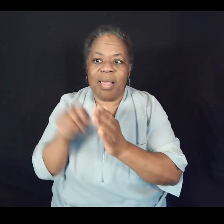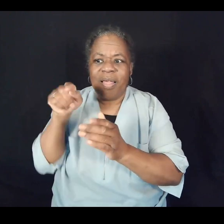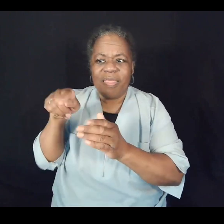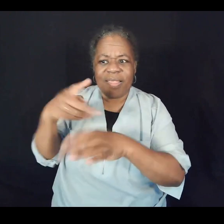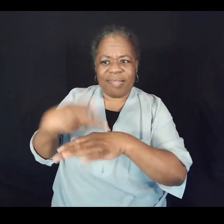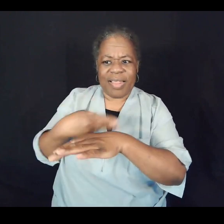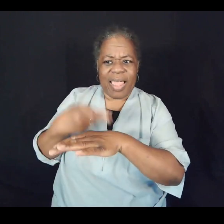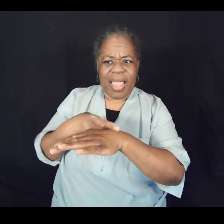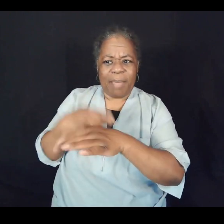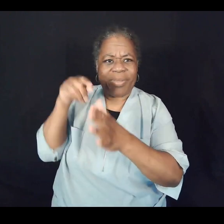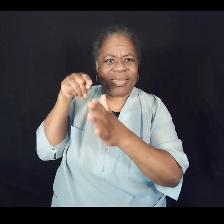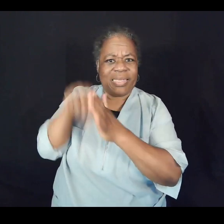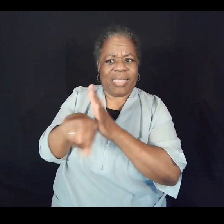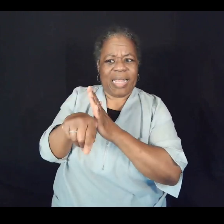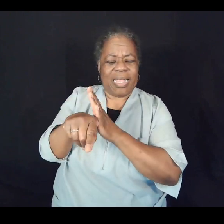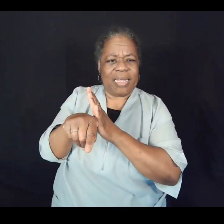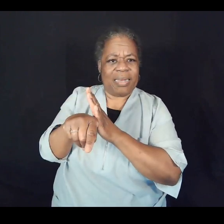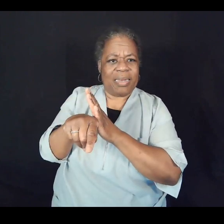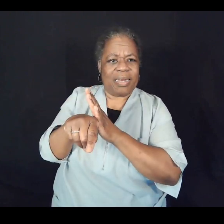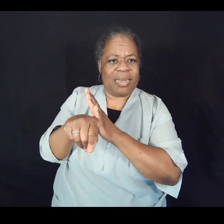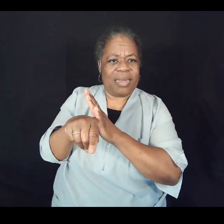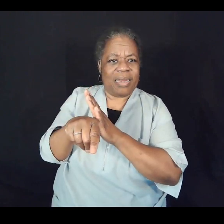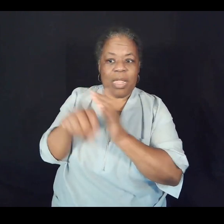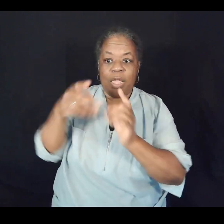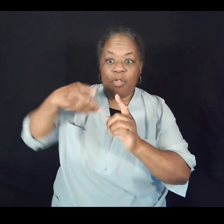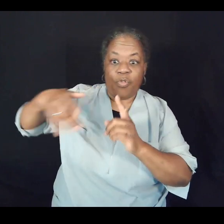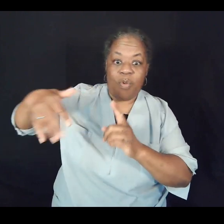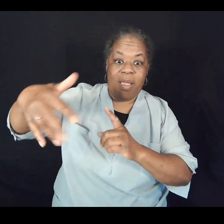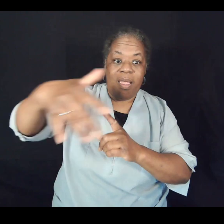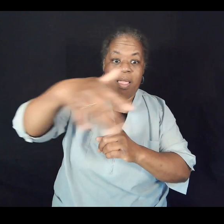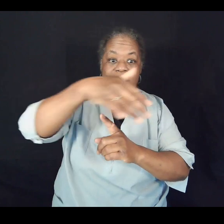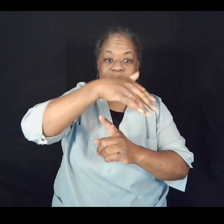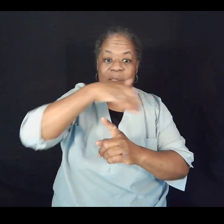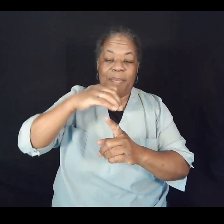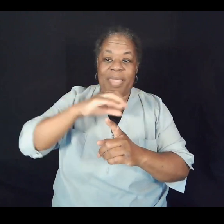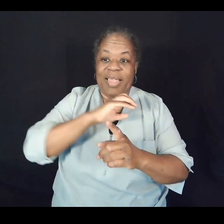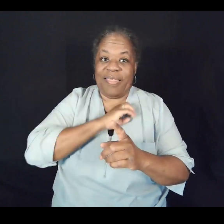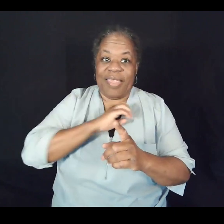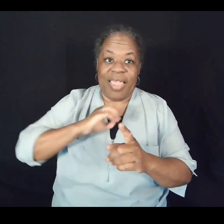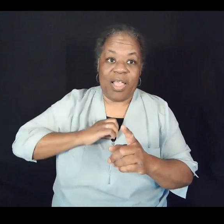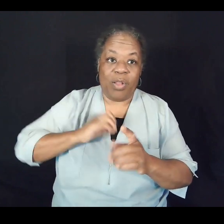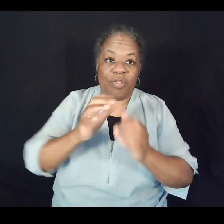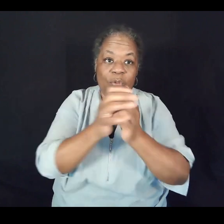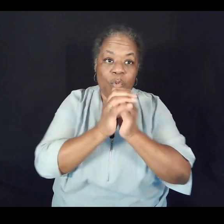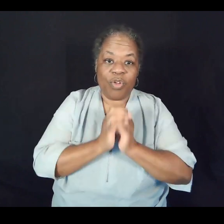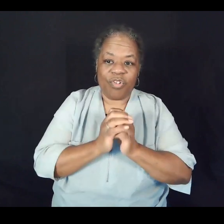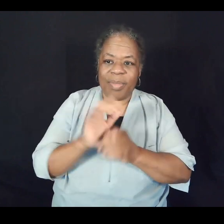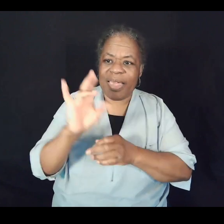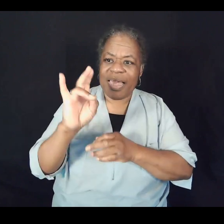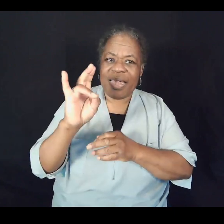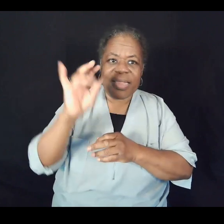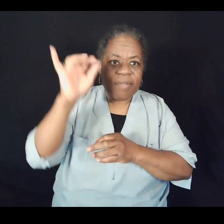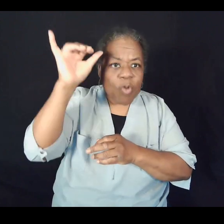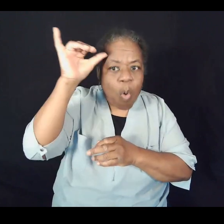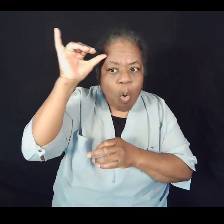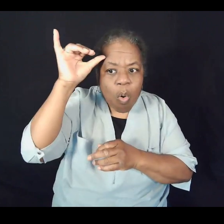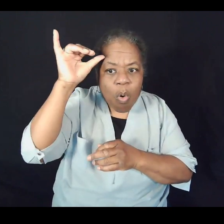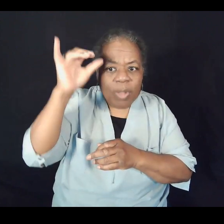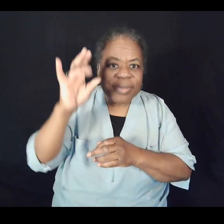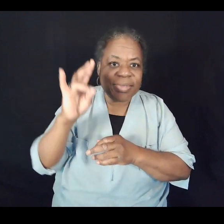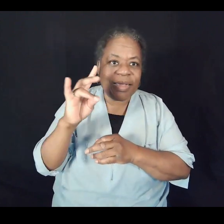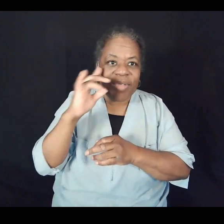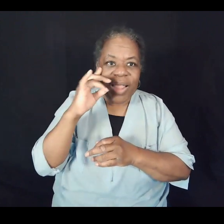It continues. This lamb was surrounded by the elders in worship, and it had seven horns and seven eyes and other